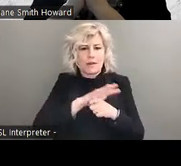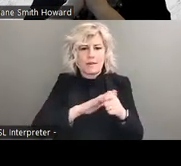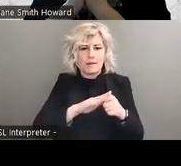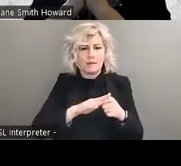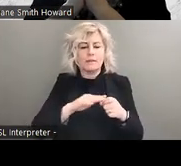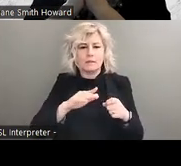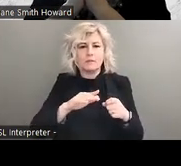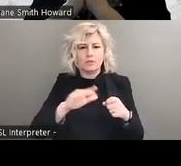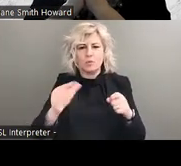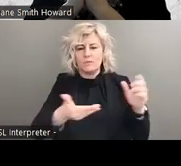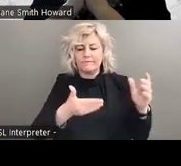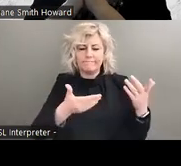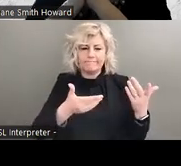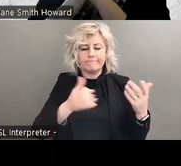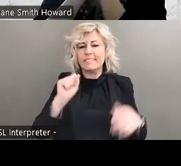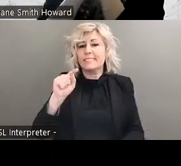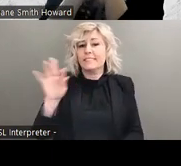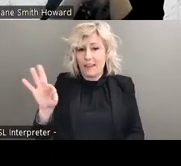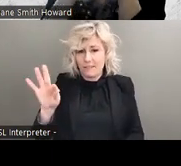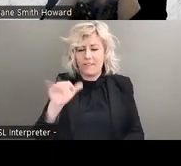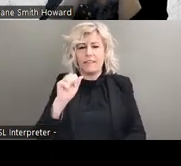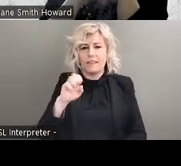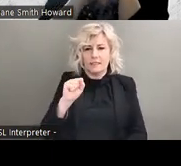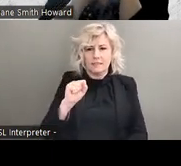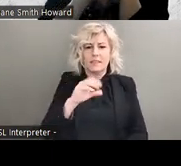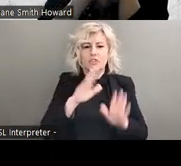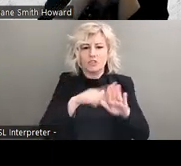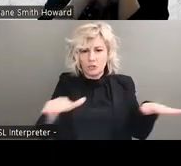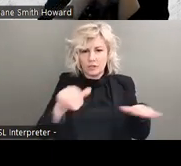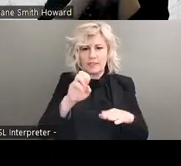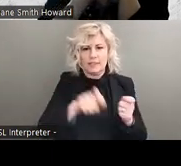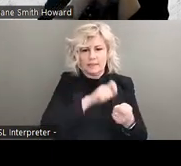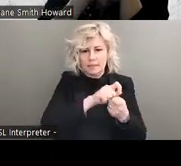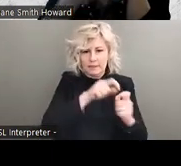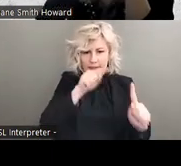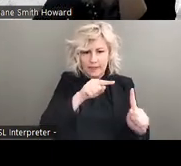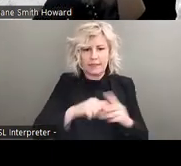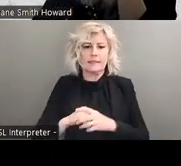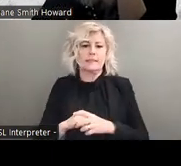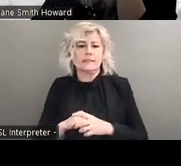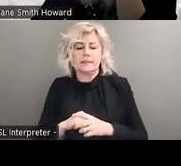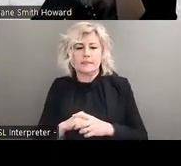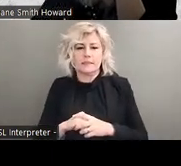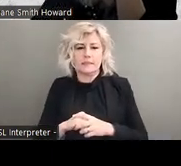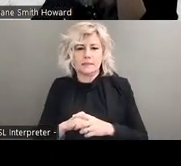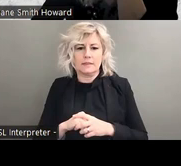staff cases and children's cases in particular. So each university kind